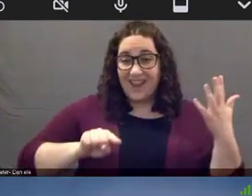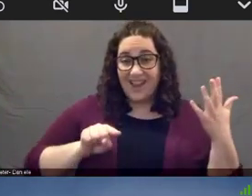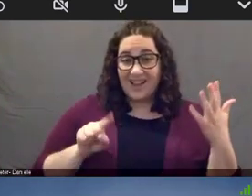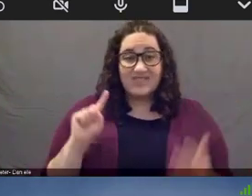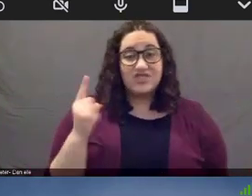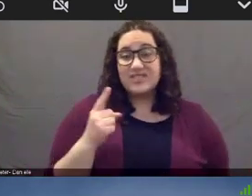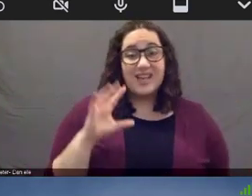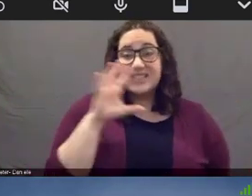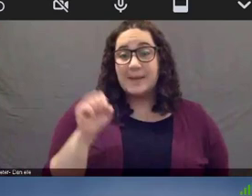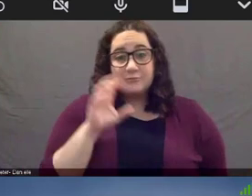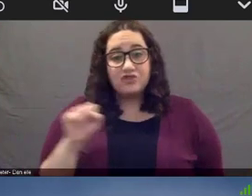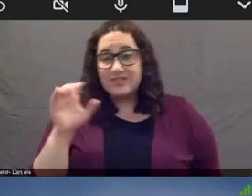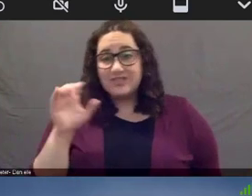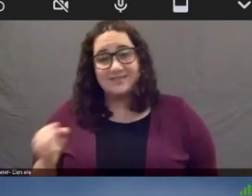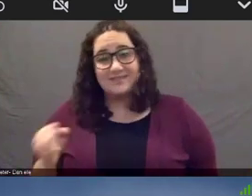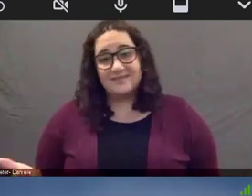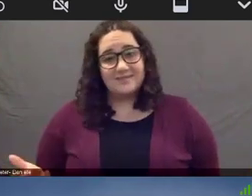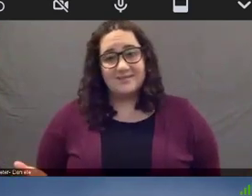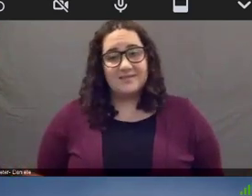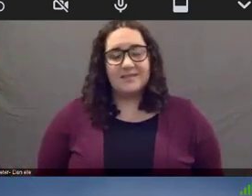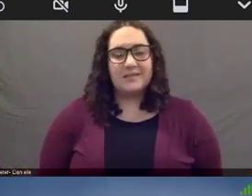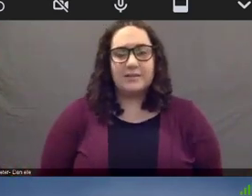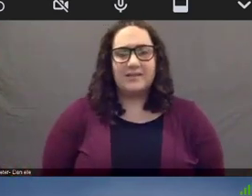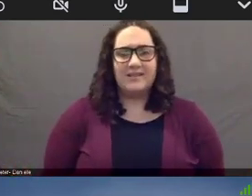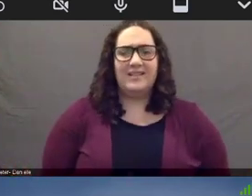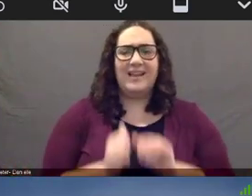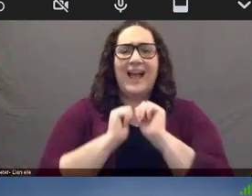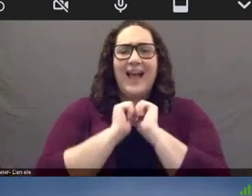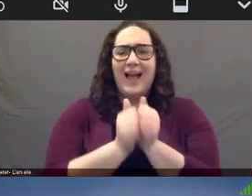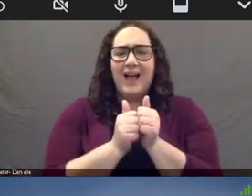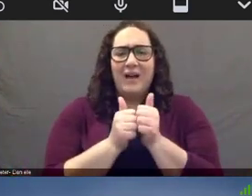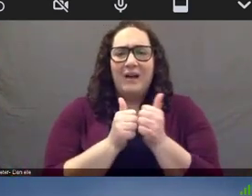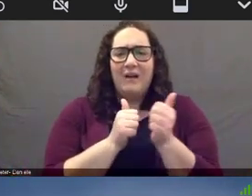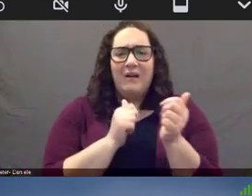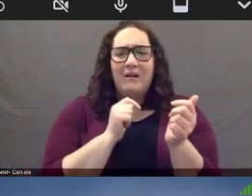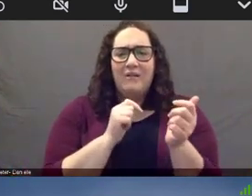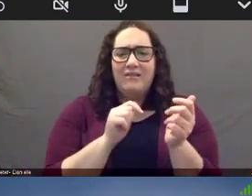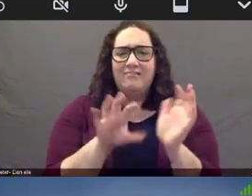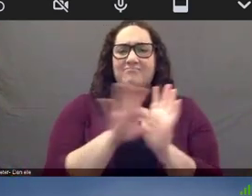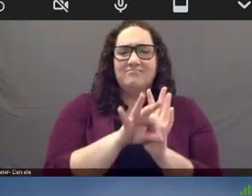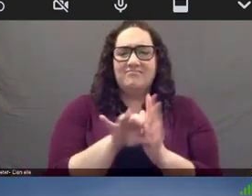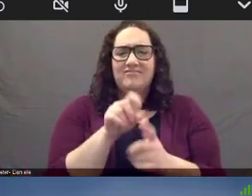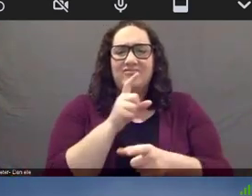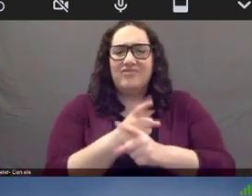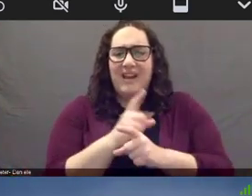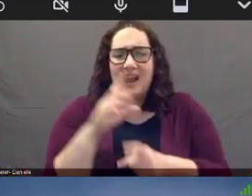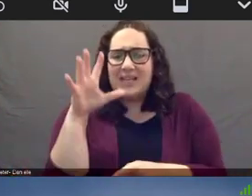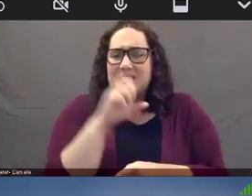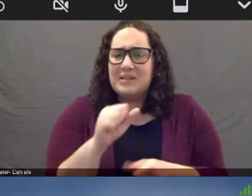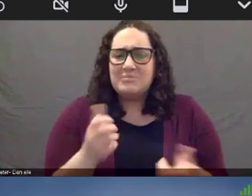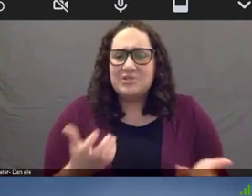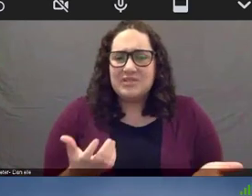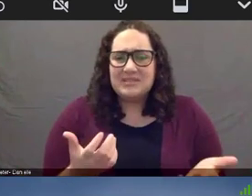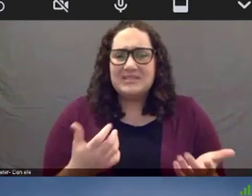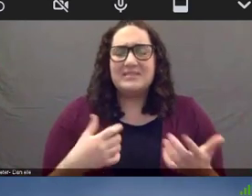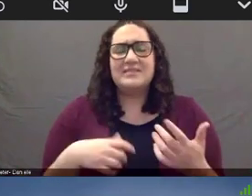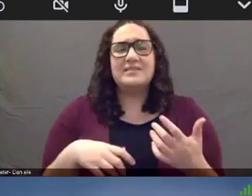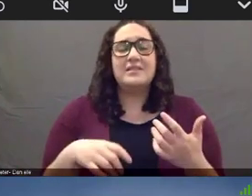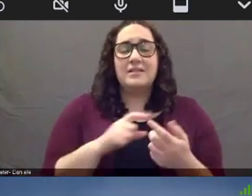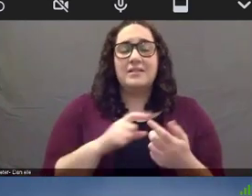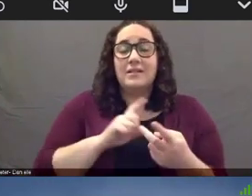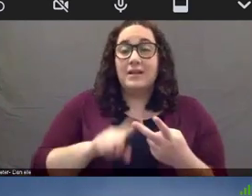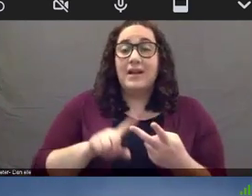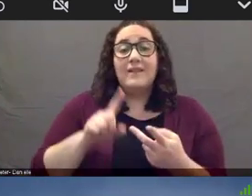have to know what those assumptions are and what the boundary conditions we're applying are to make sure that we're able to use